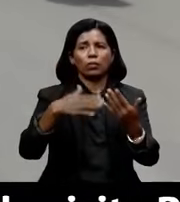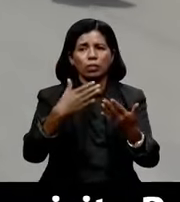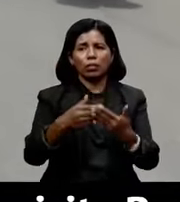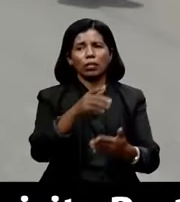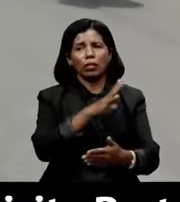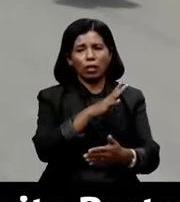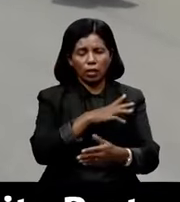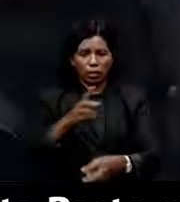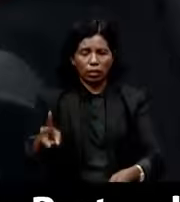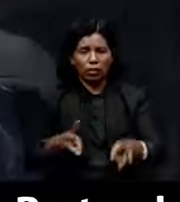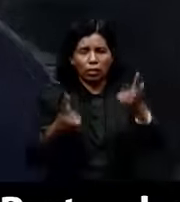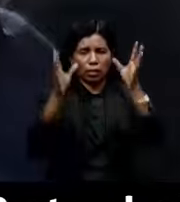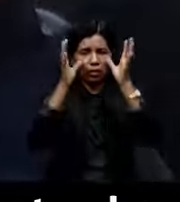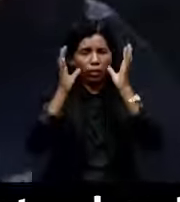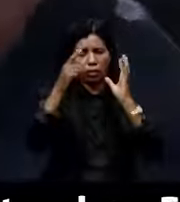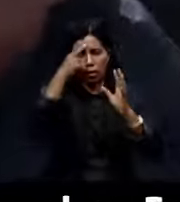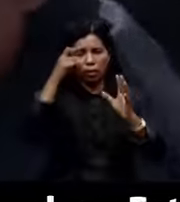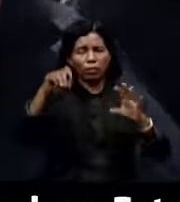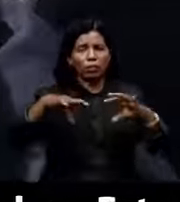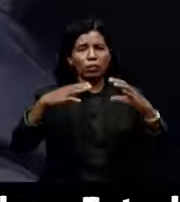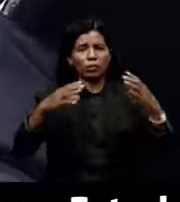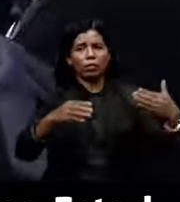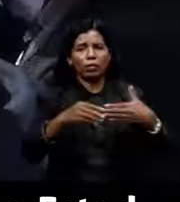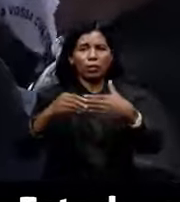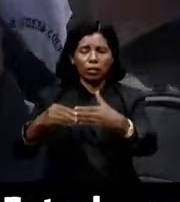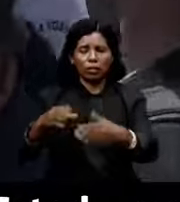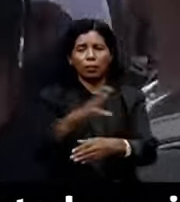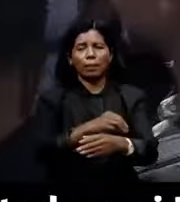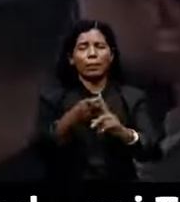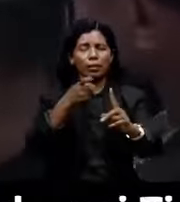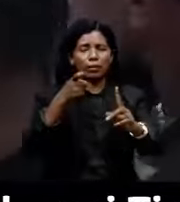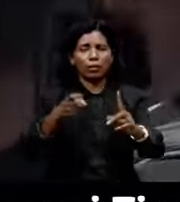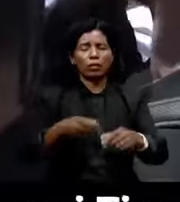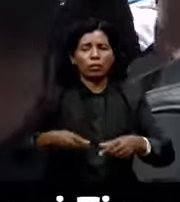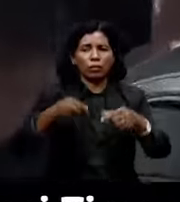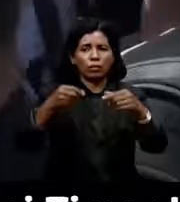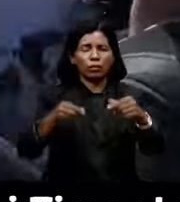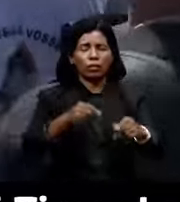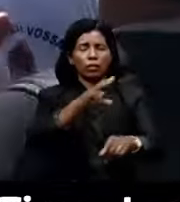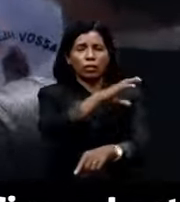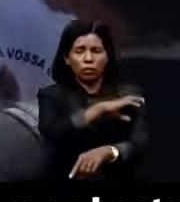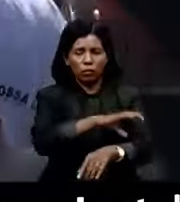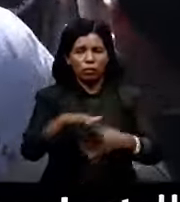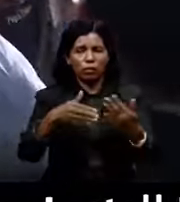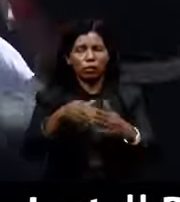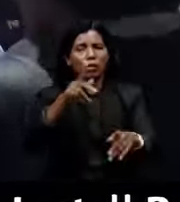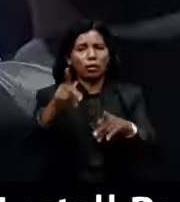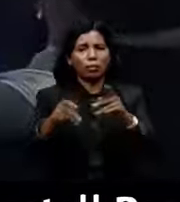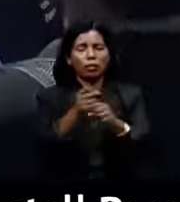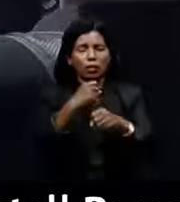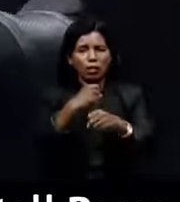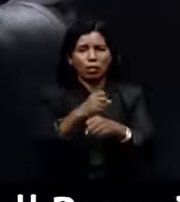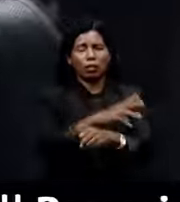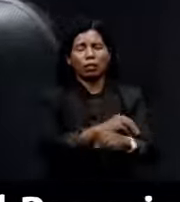behen estrada ninin tristi, tamba komisaun organizadora liliu parte protocolo for orientasaun ba seguransa, no ema ne be kondus papa